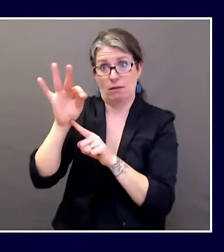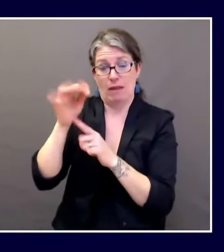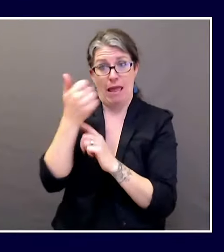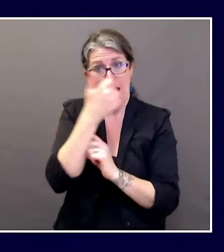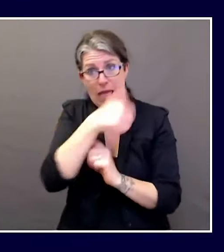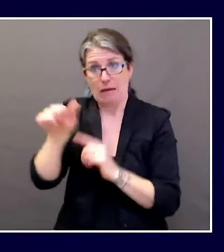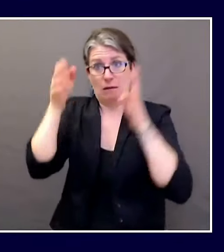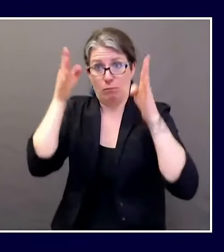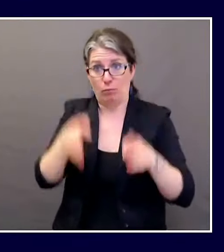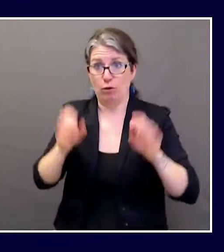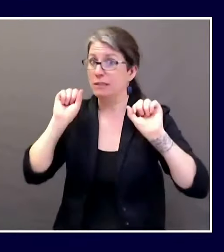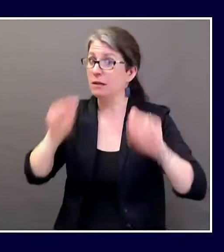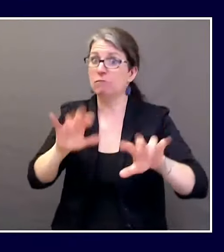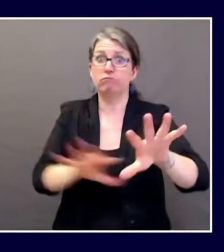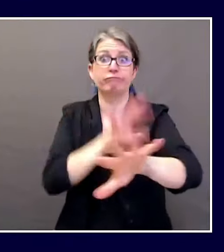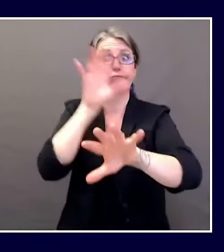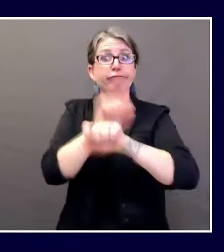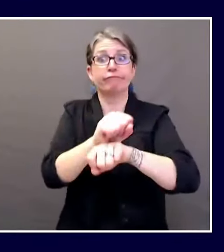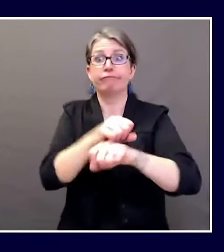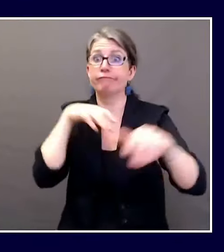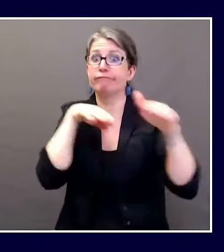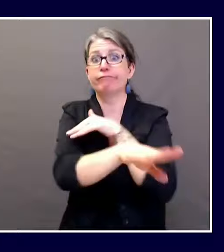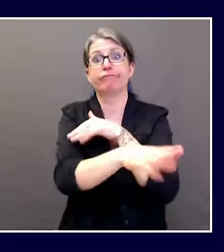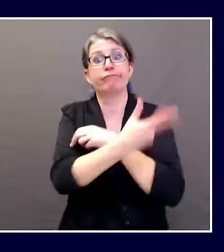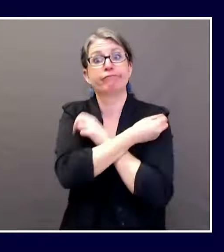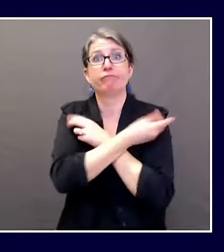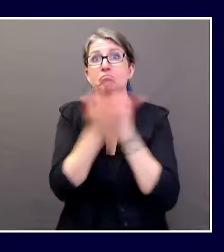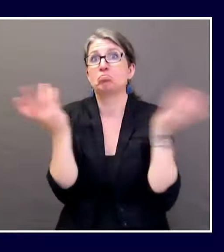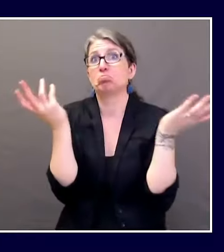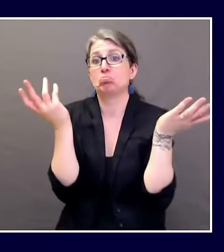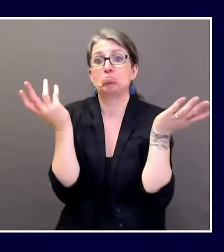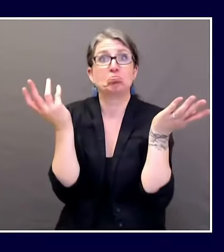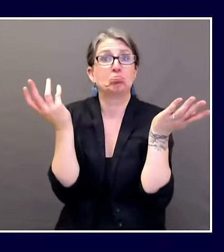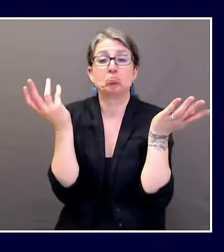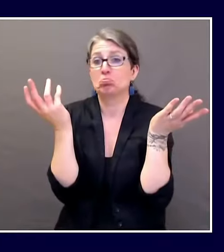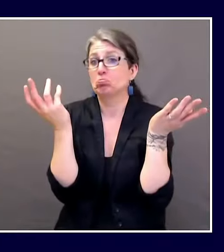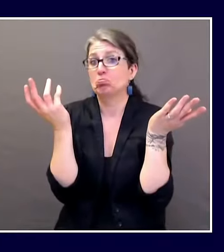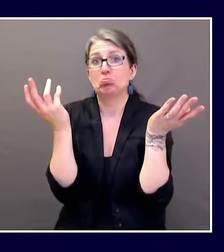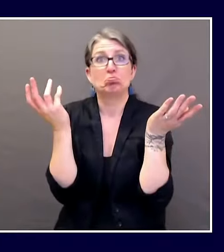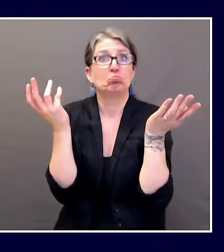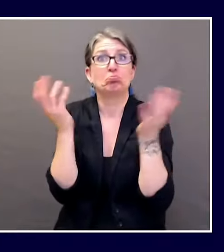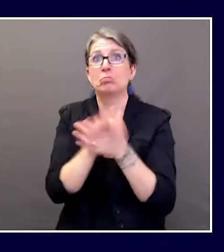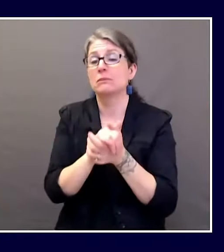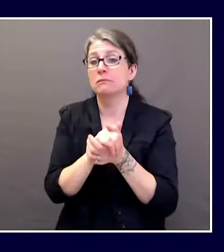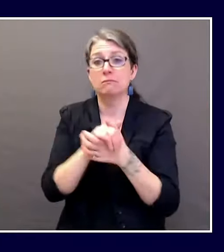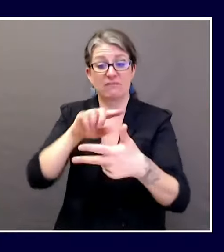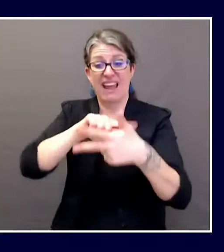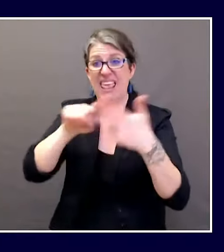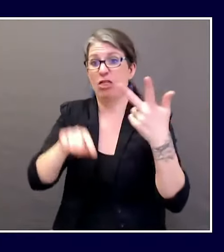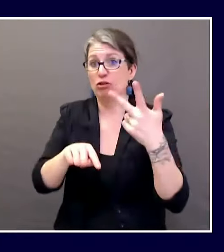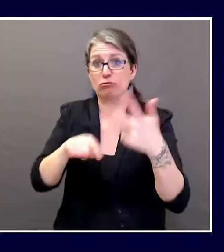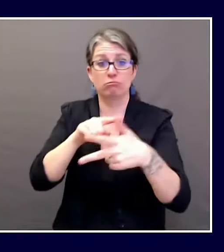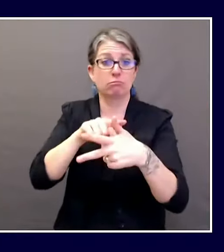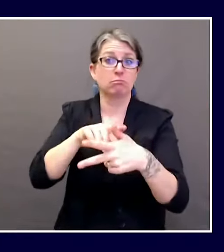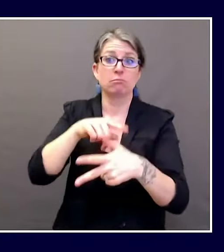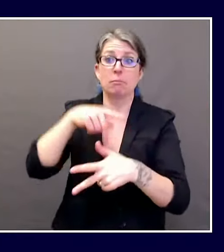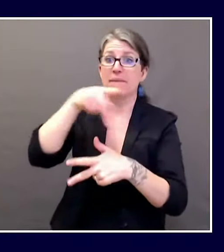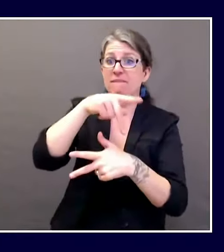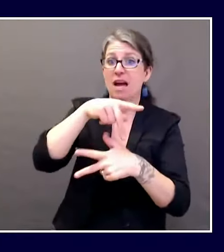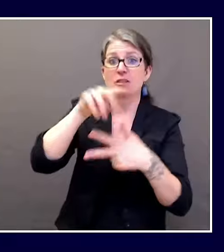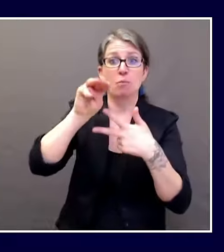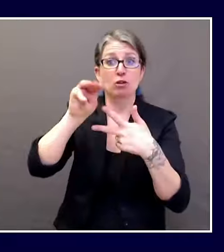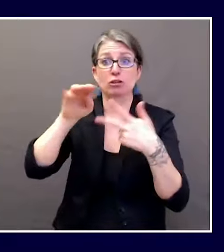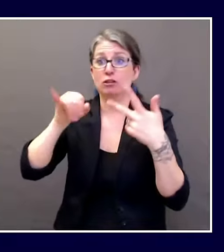for any of the 3 authorized vaccines. If you're 16 and over for the Pfizer, if you're 18 and over for Moderna and